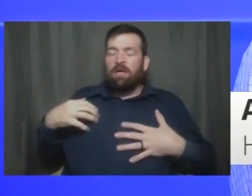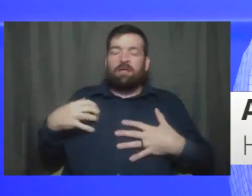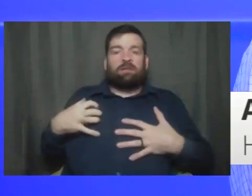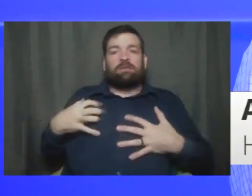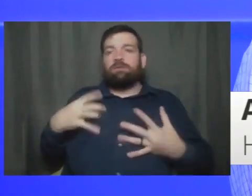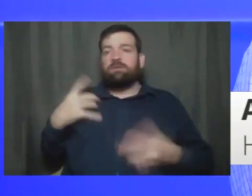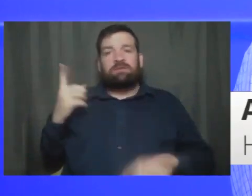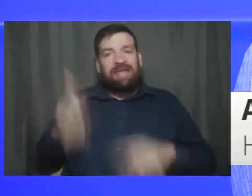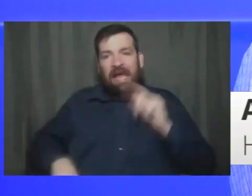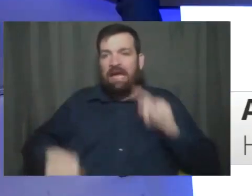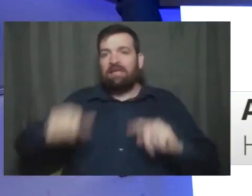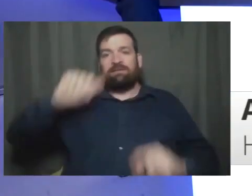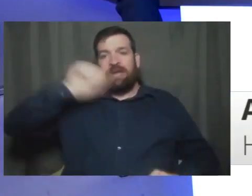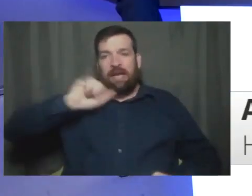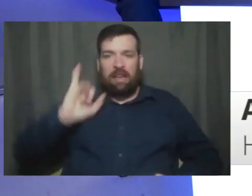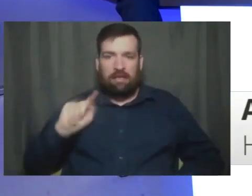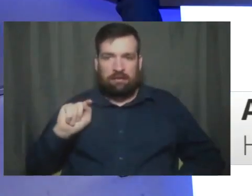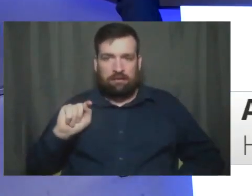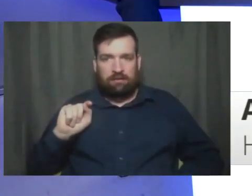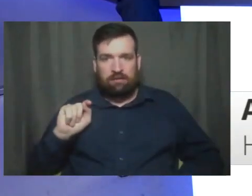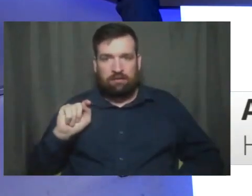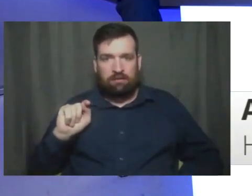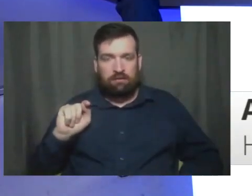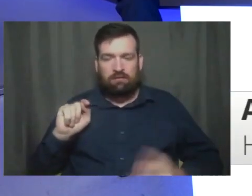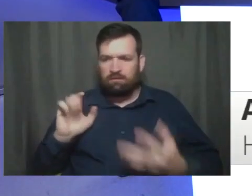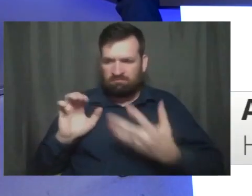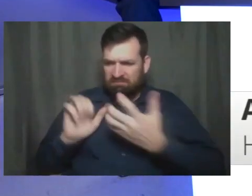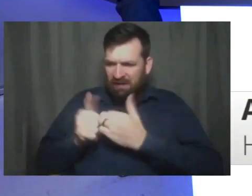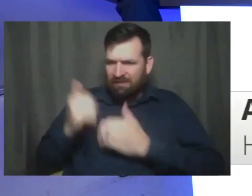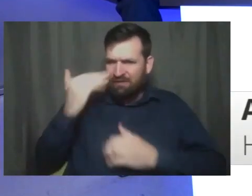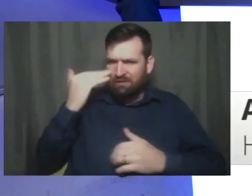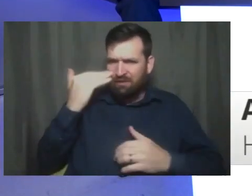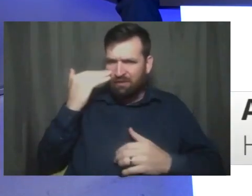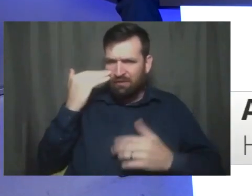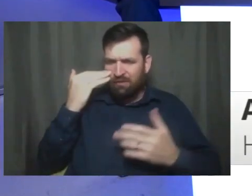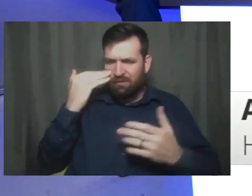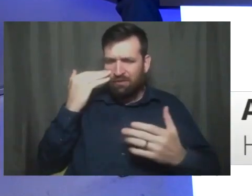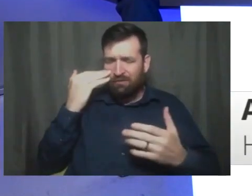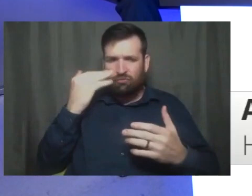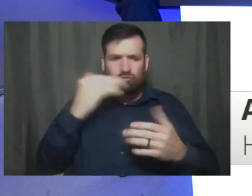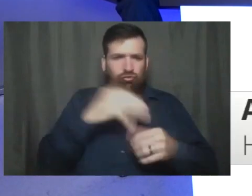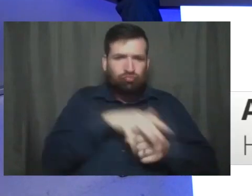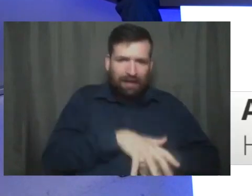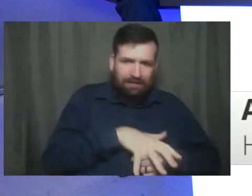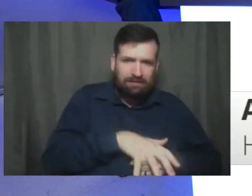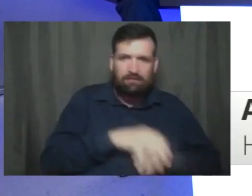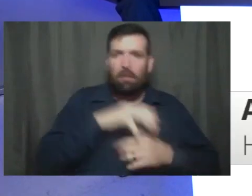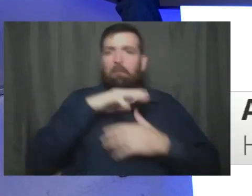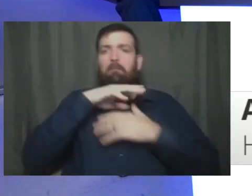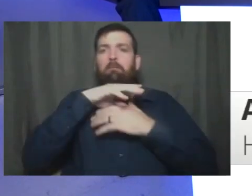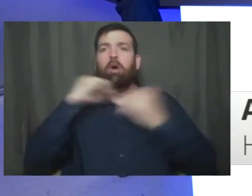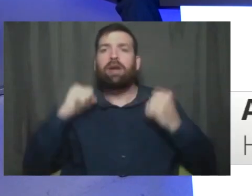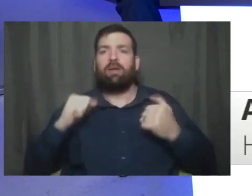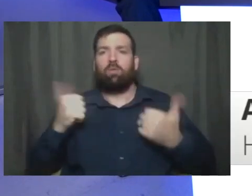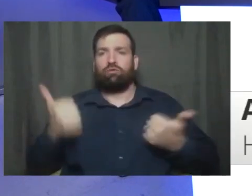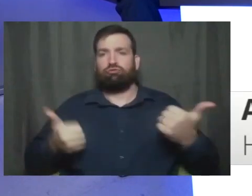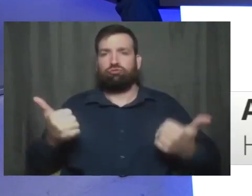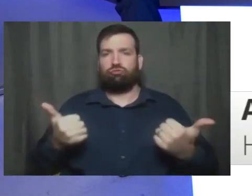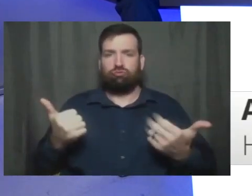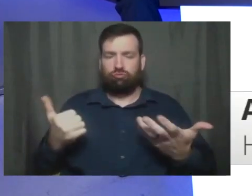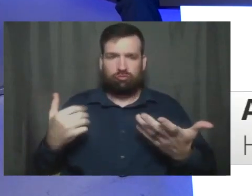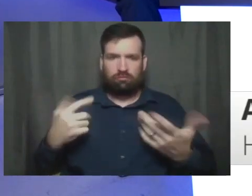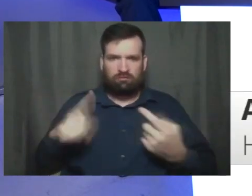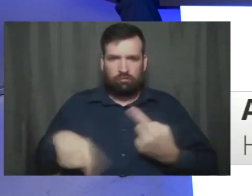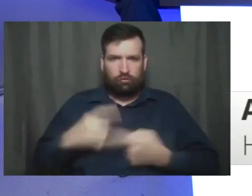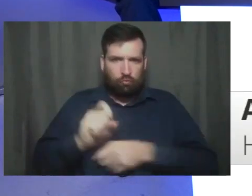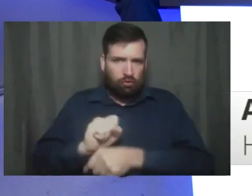at us. So how do you know if you're stressed or burned out at work? Mm-hmm. I mean, how is it like where you really